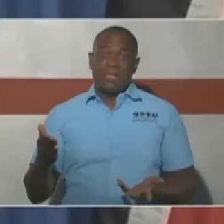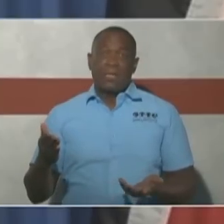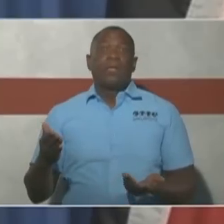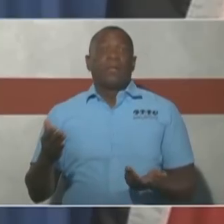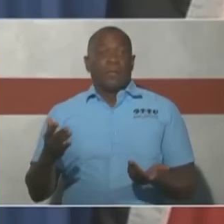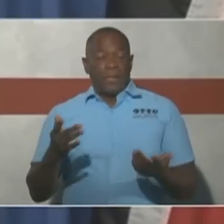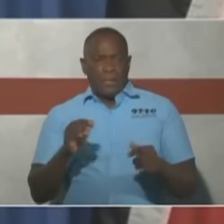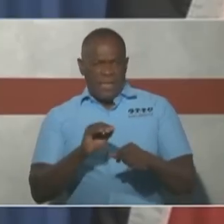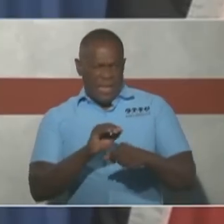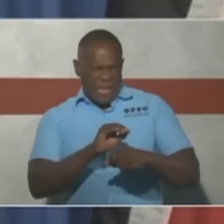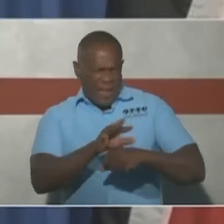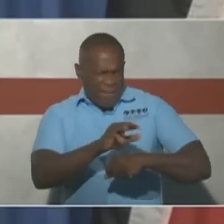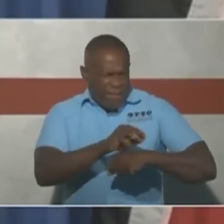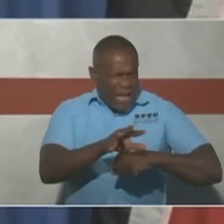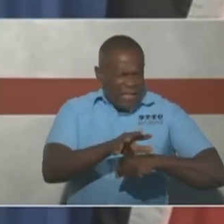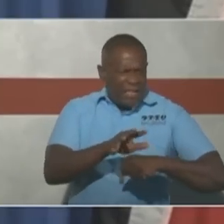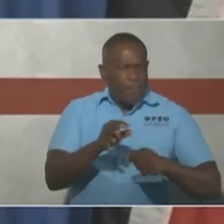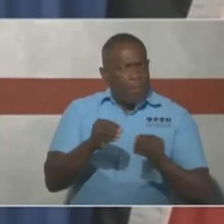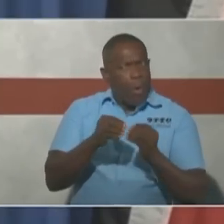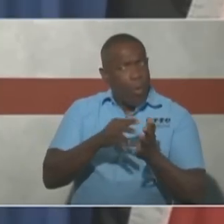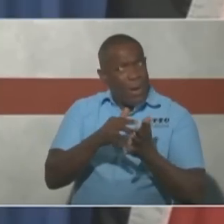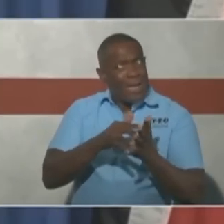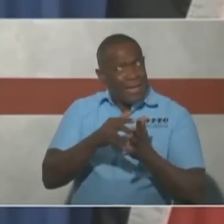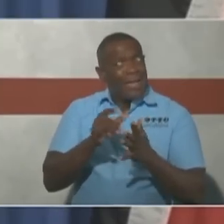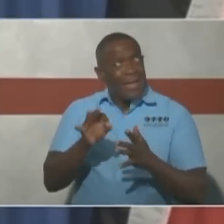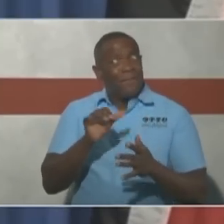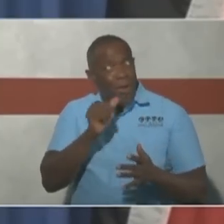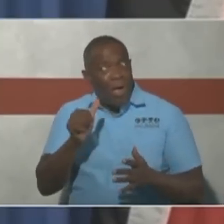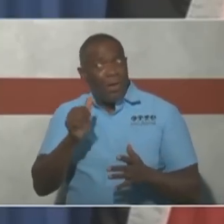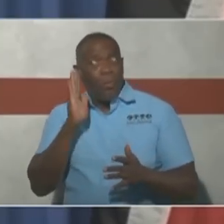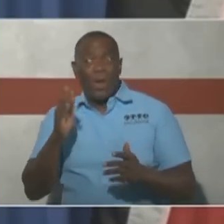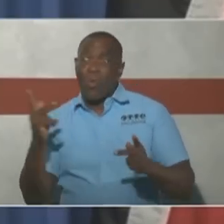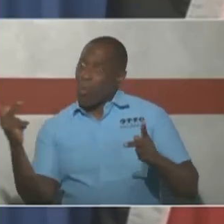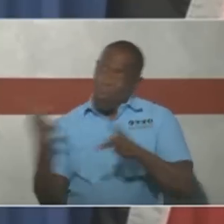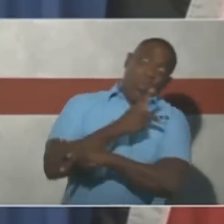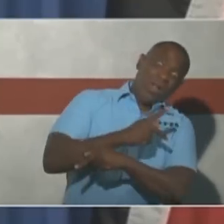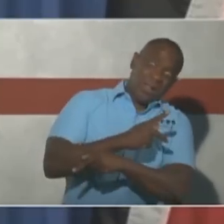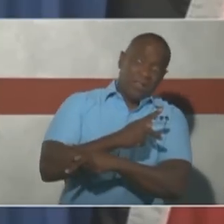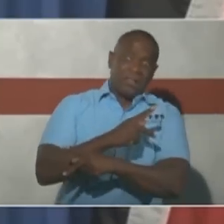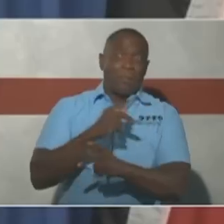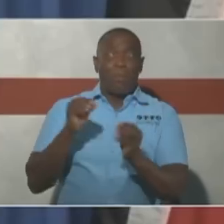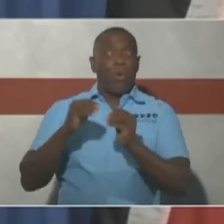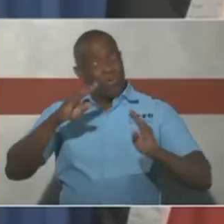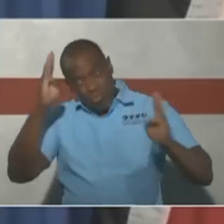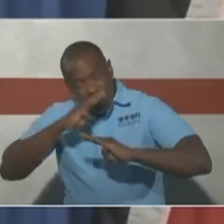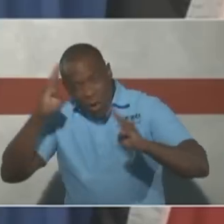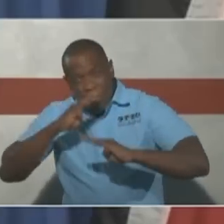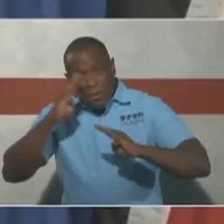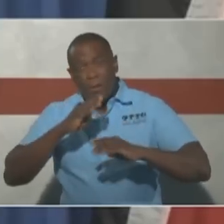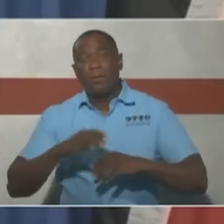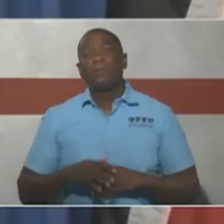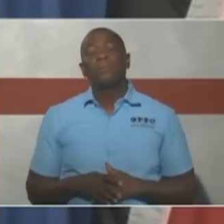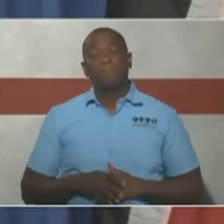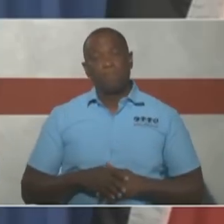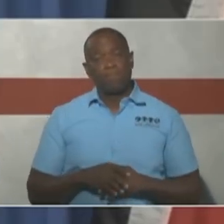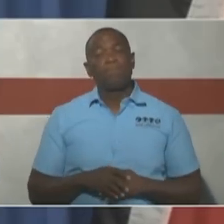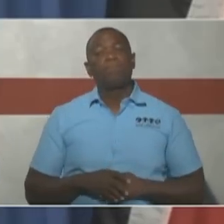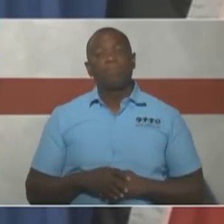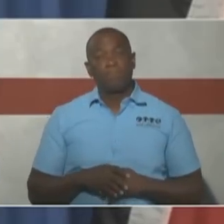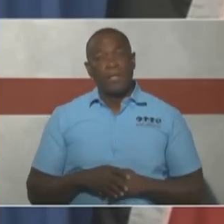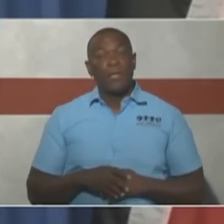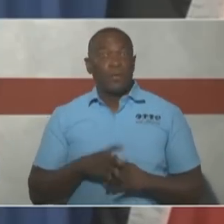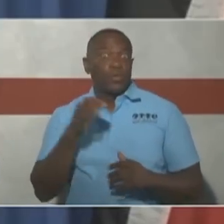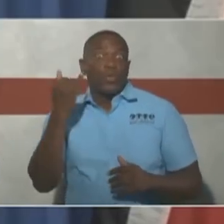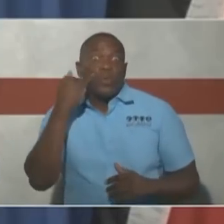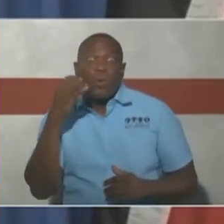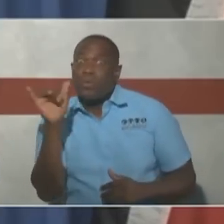right, that when you're looking at the level of infection in the population, is how long it takes to move to